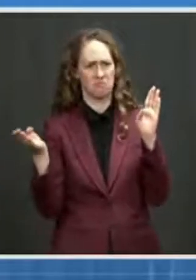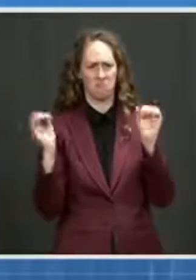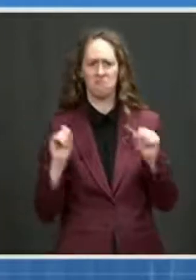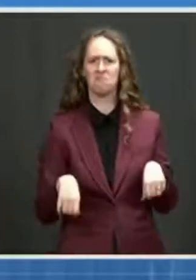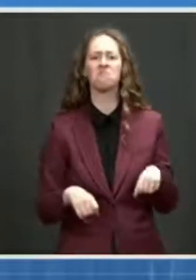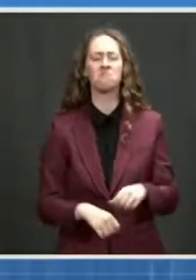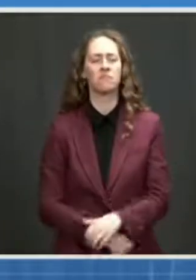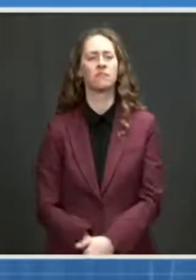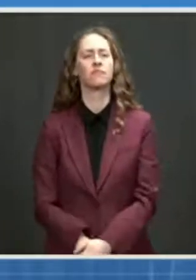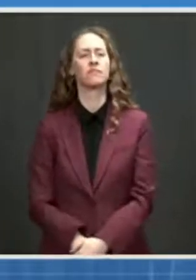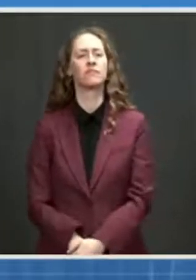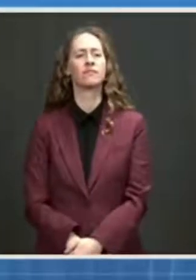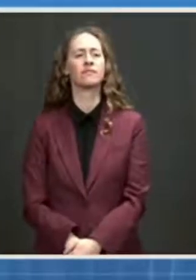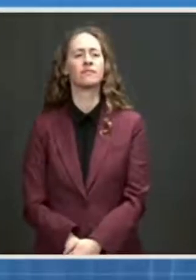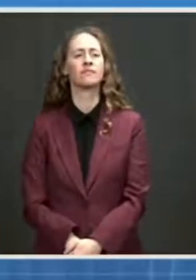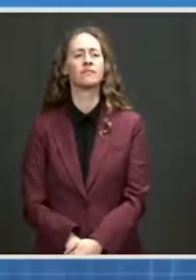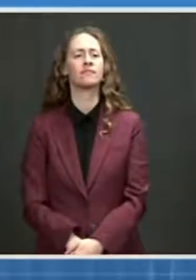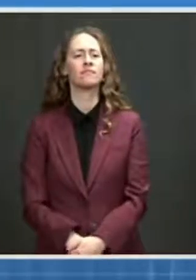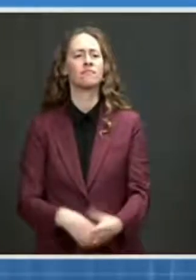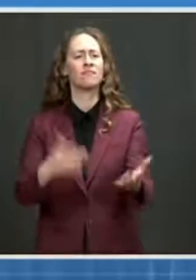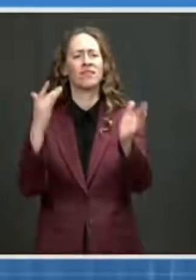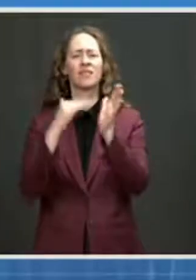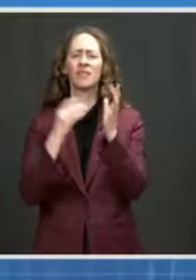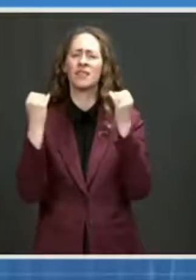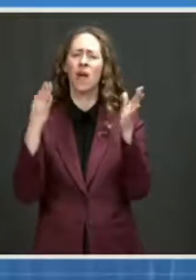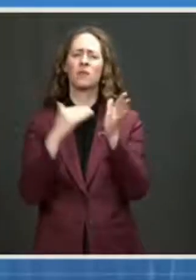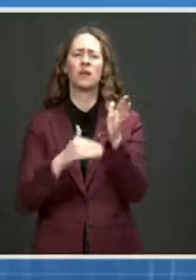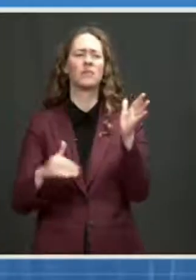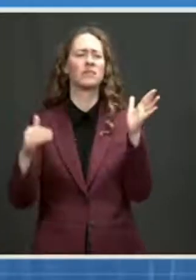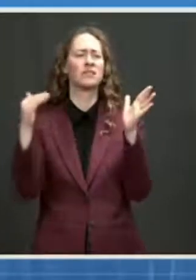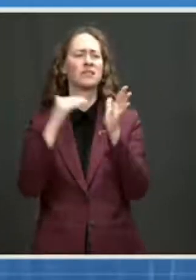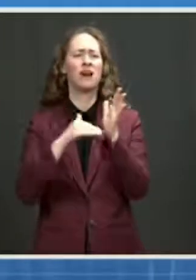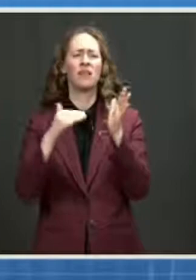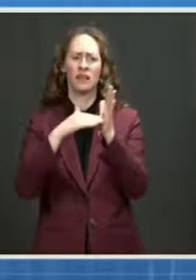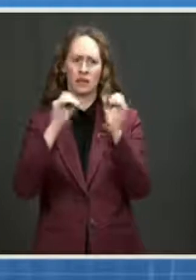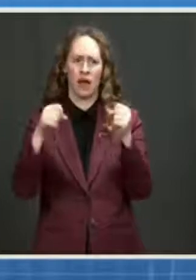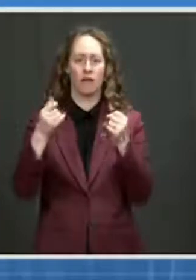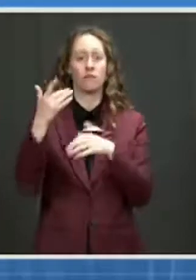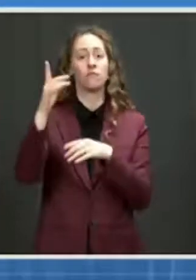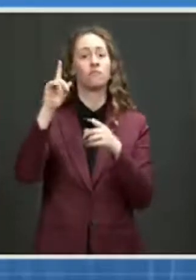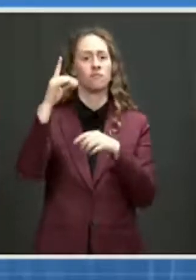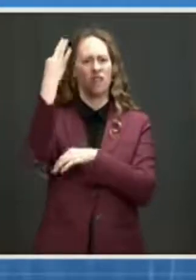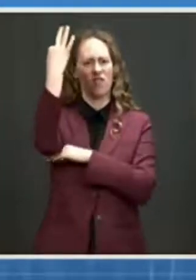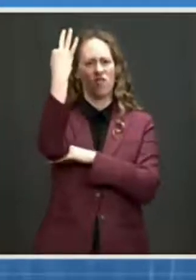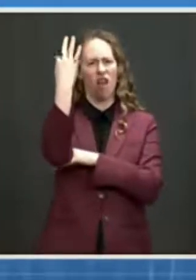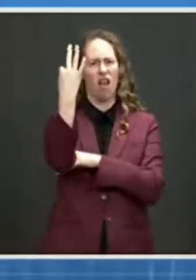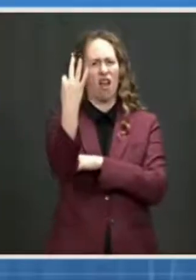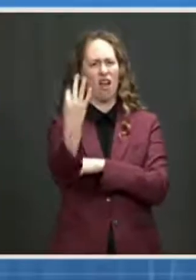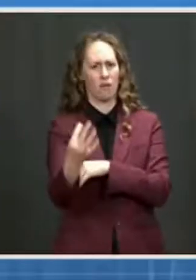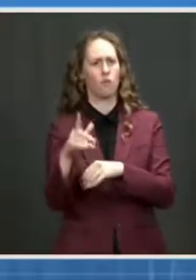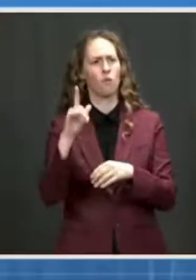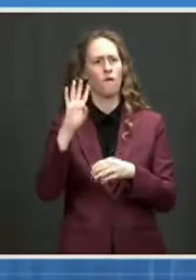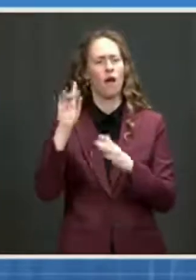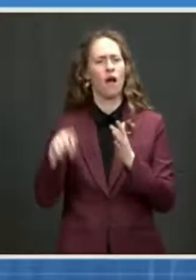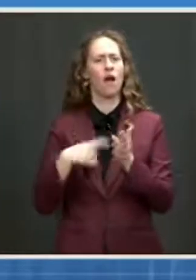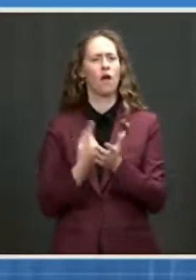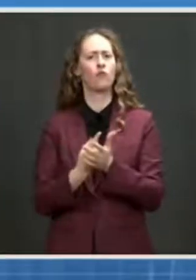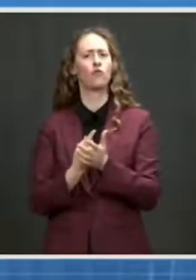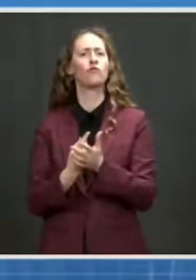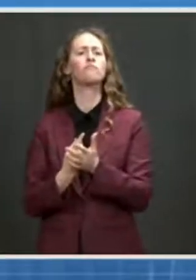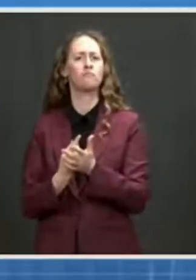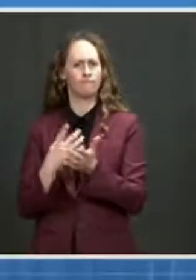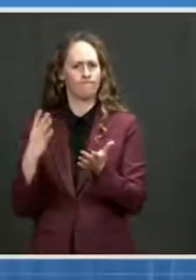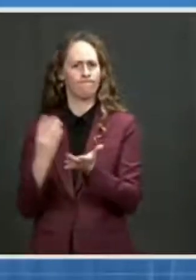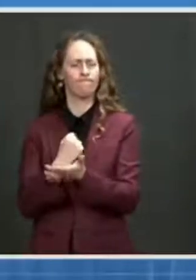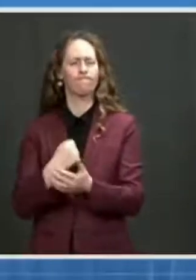pharmacies nationwide will stay open late every Friday in June and will offer the services throughout the night to make sure individuals can